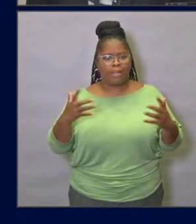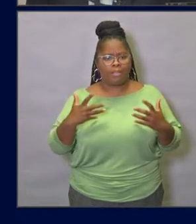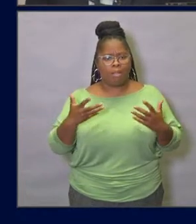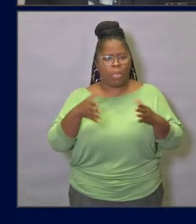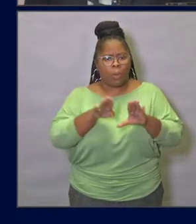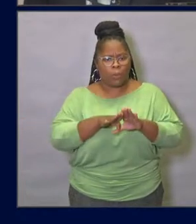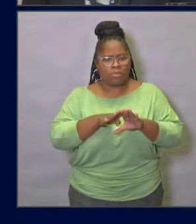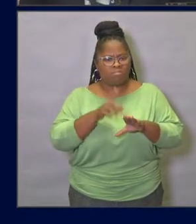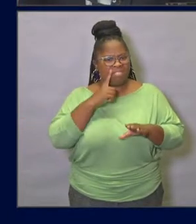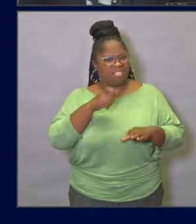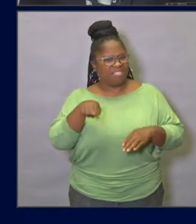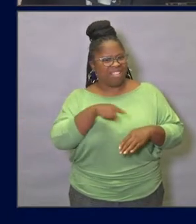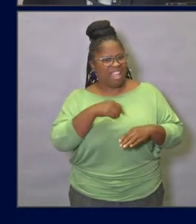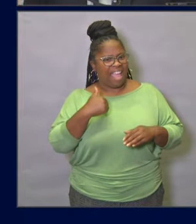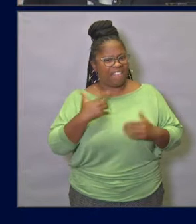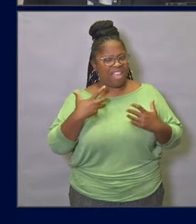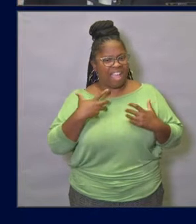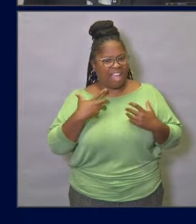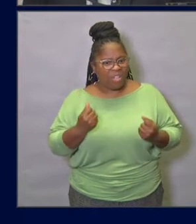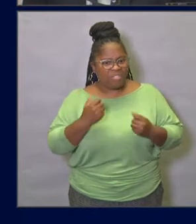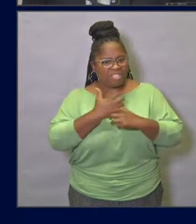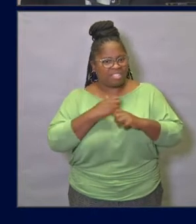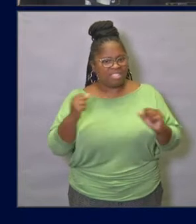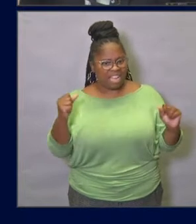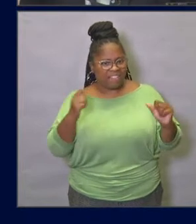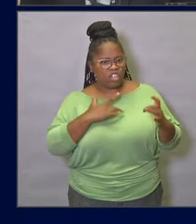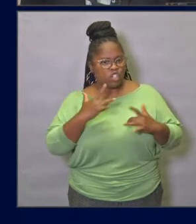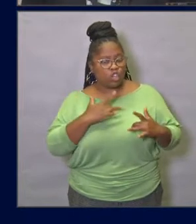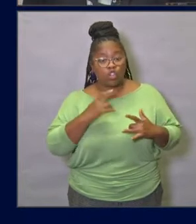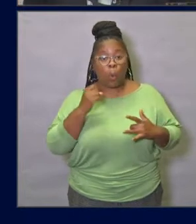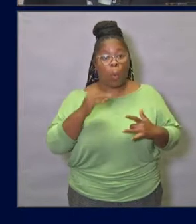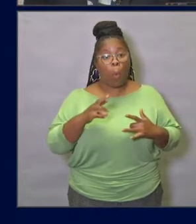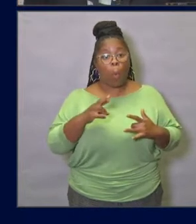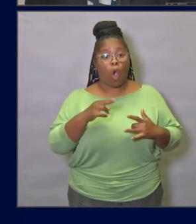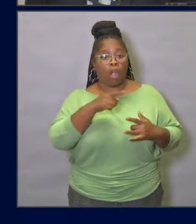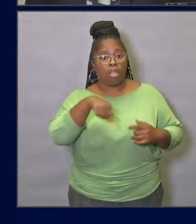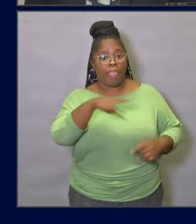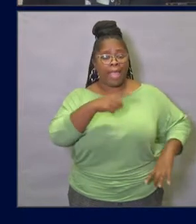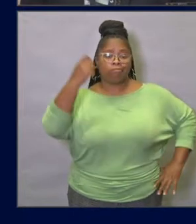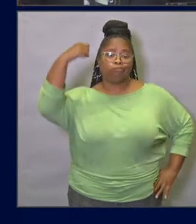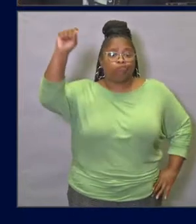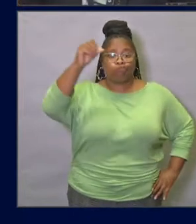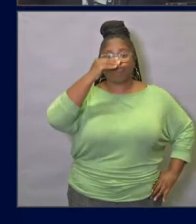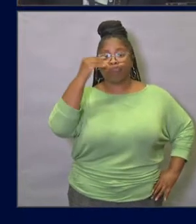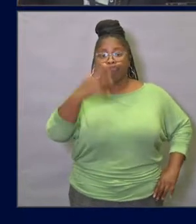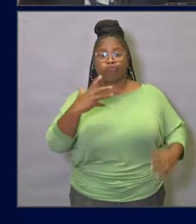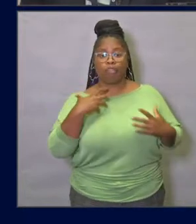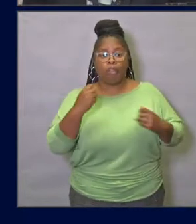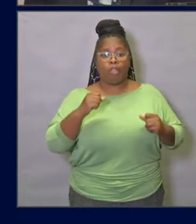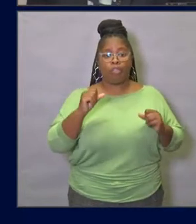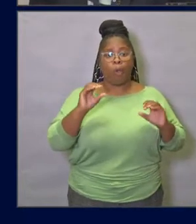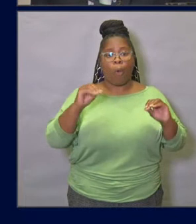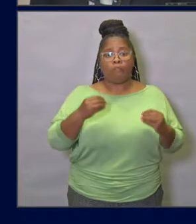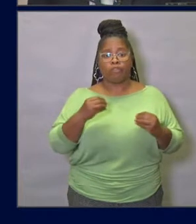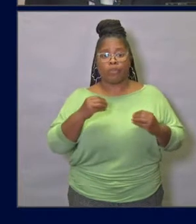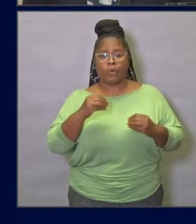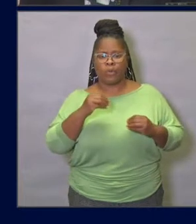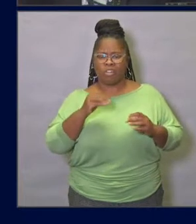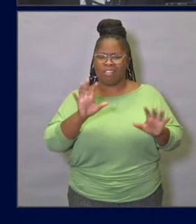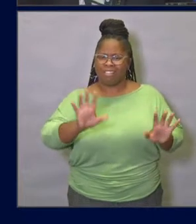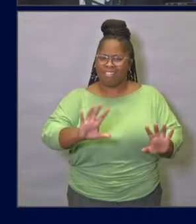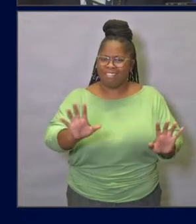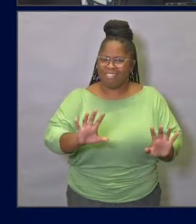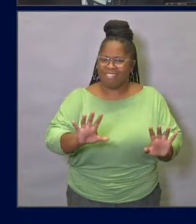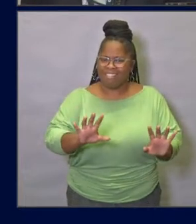health and safety concerns or flagrant violations of the health officer order, including operating indoors in violation of both